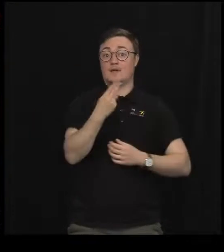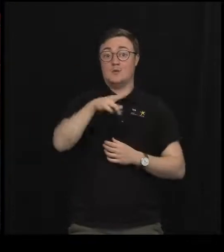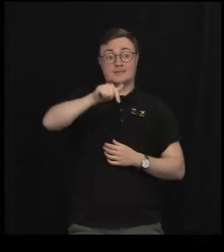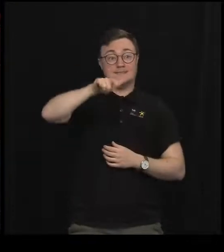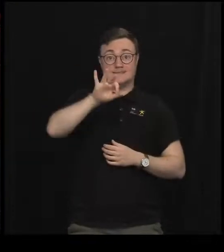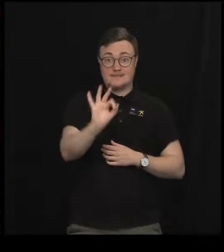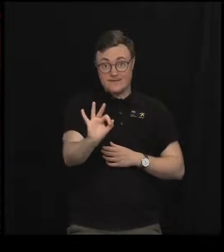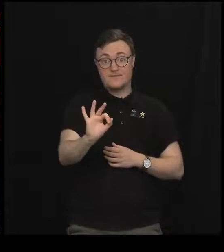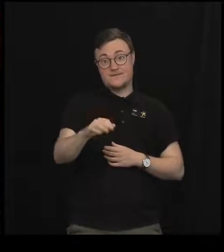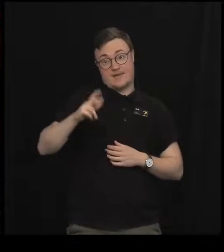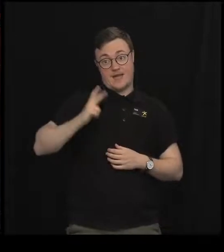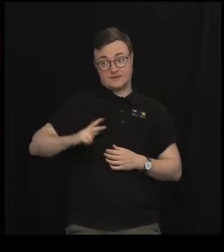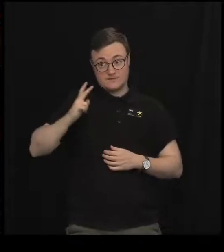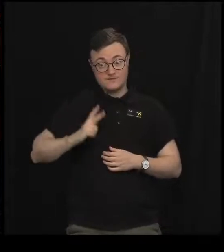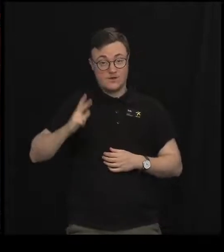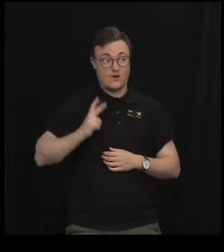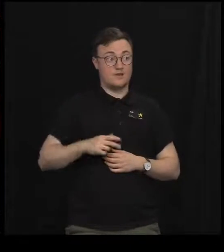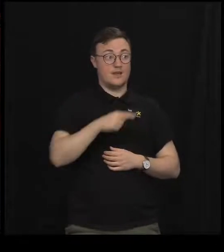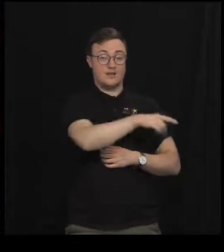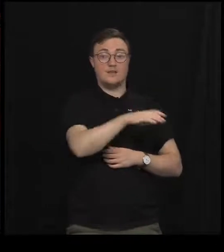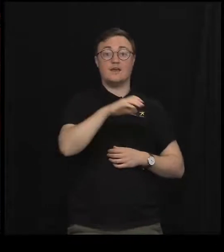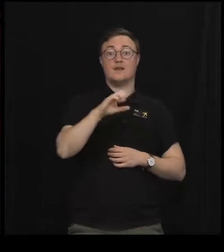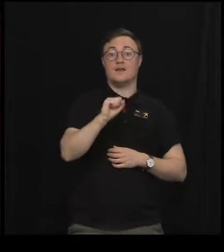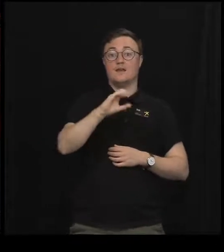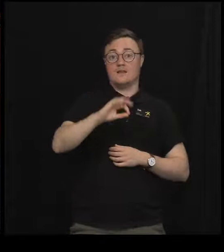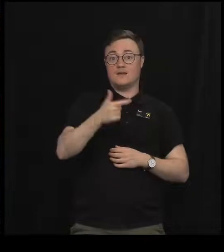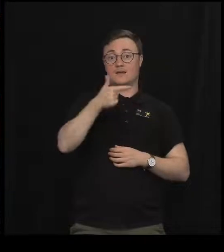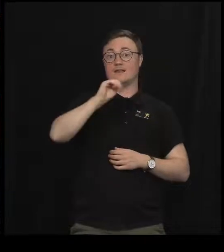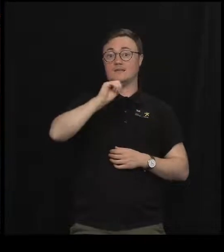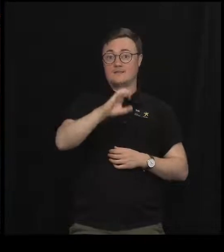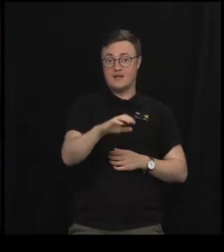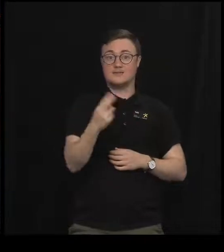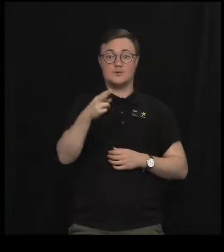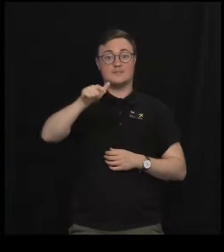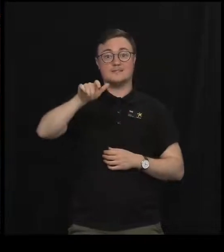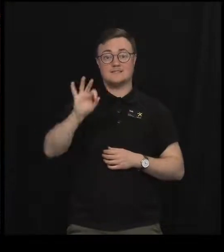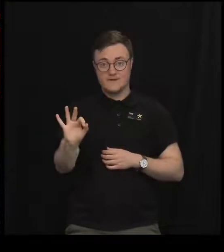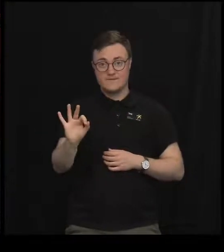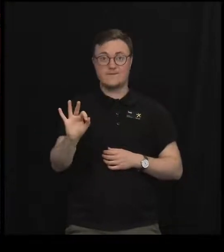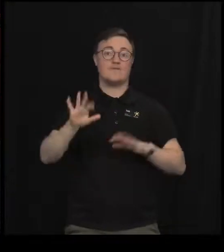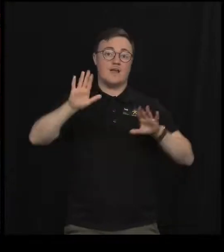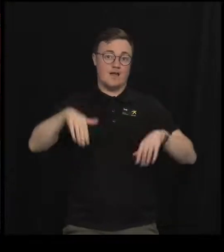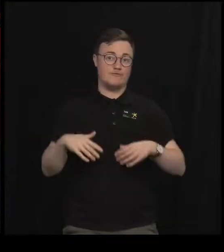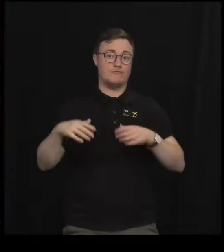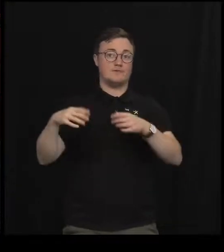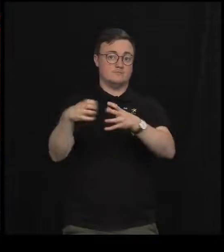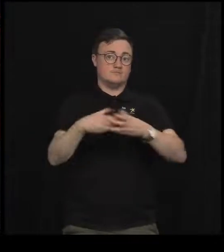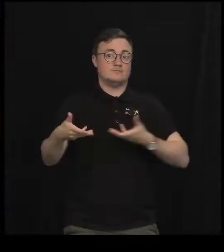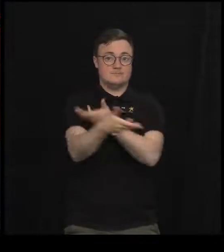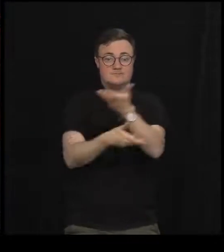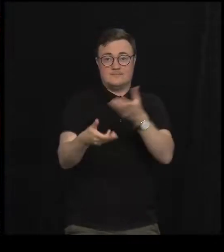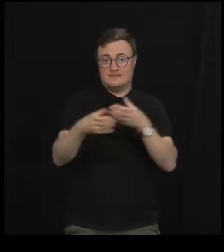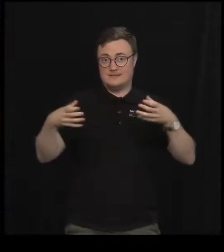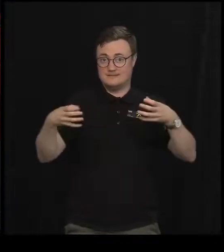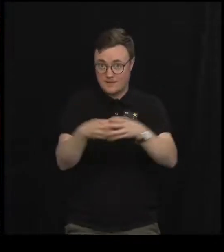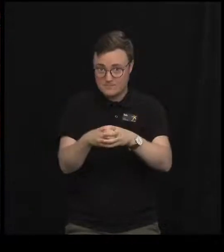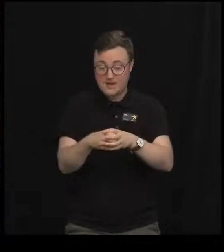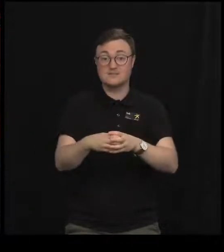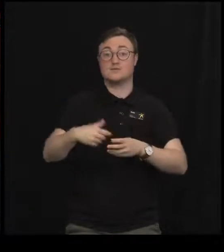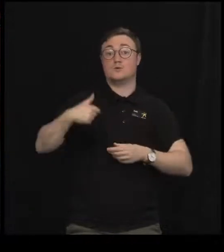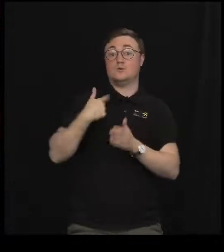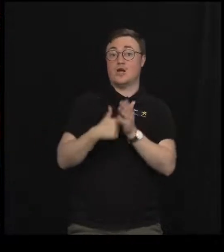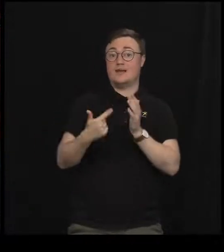UNICEF with participation from Gates Foundation, UNICEF Sweden, UNICEF Office of Innovation. I'm Stefan Swartling-Peterson